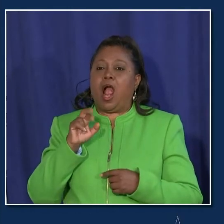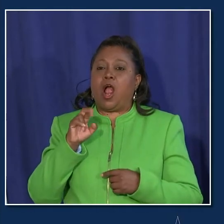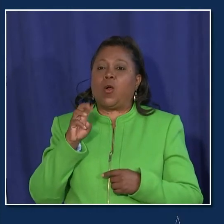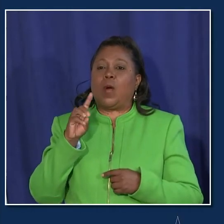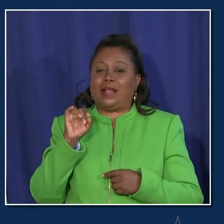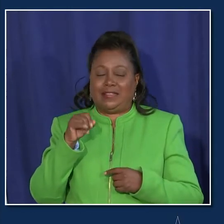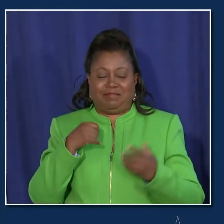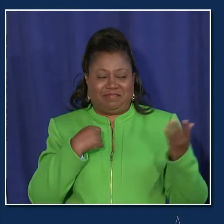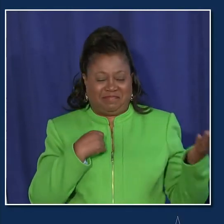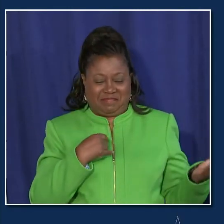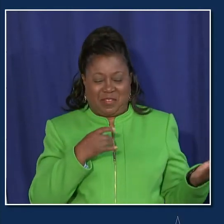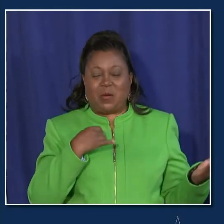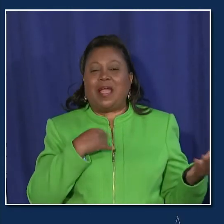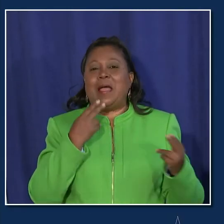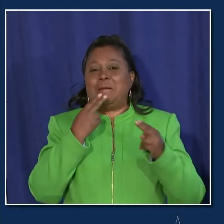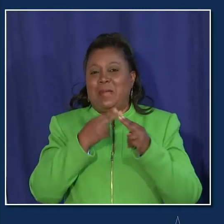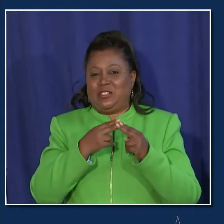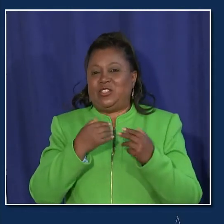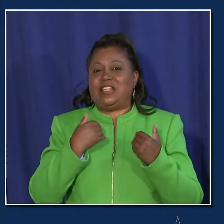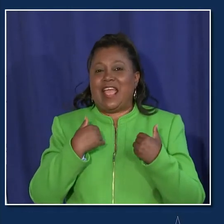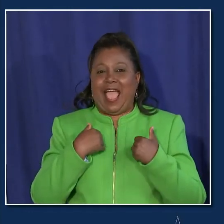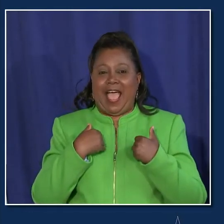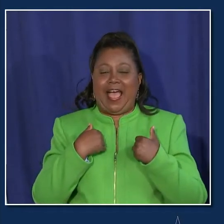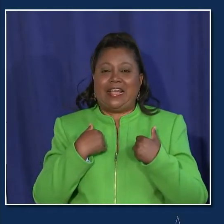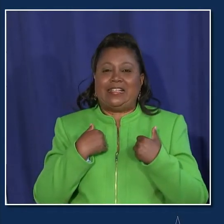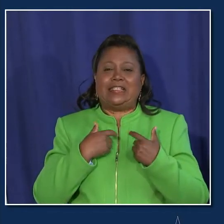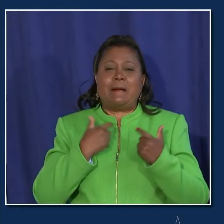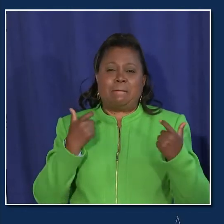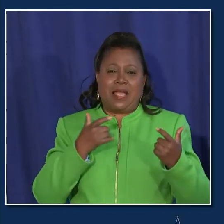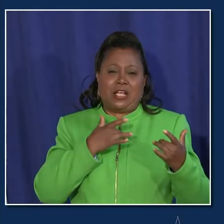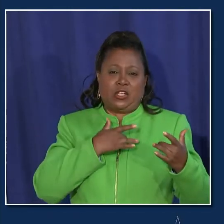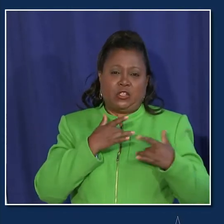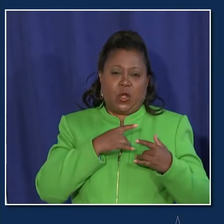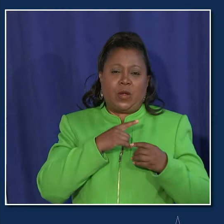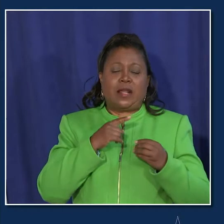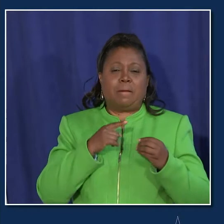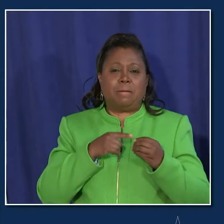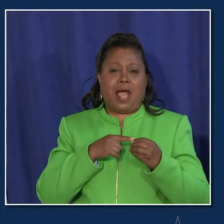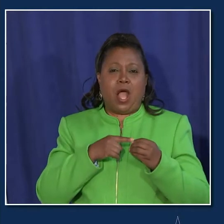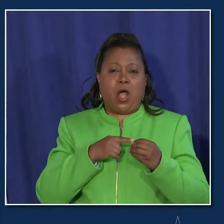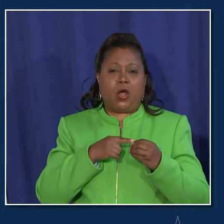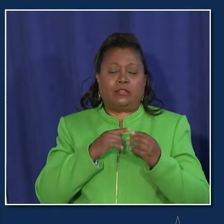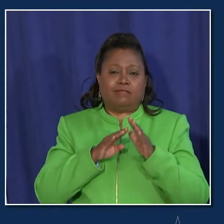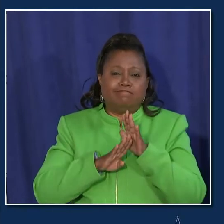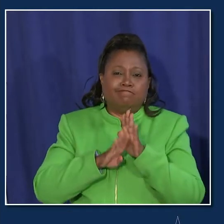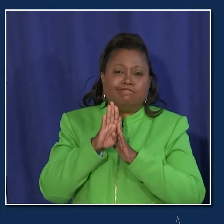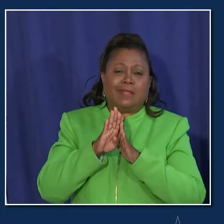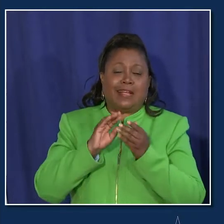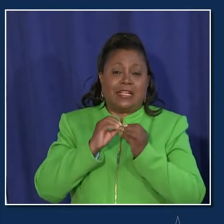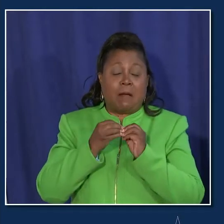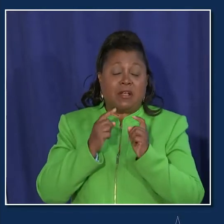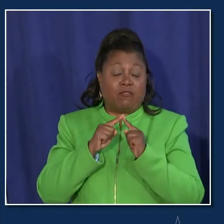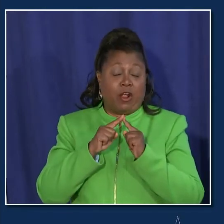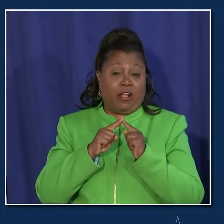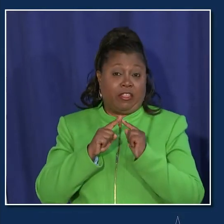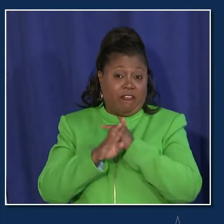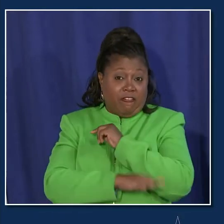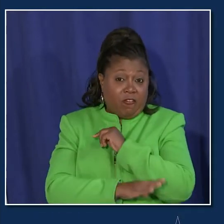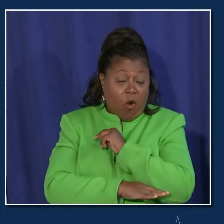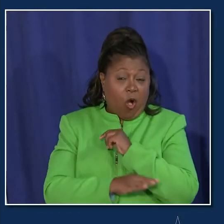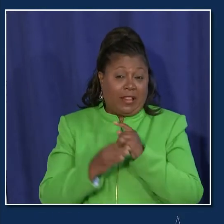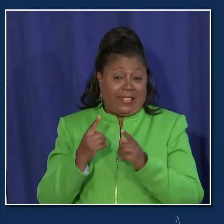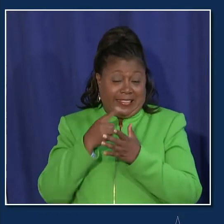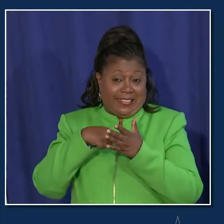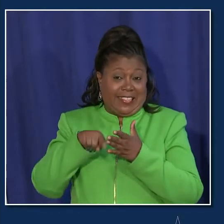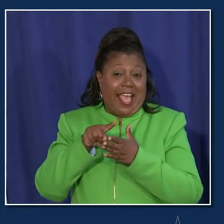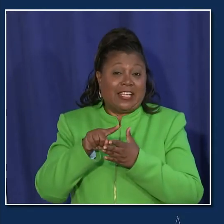Oh, yes, Dr. Arwady. Okay. Mentioned that she has a big concern about the surge in cases, especially for the fall. Next